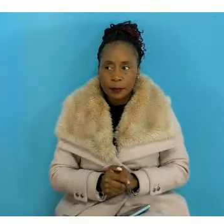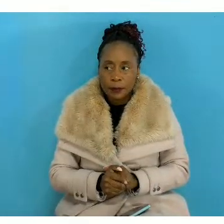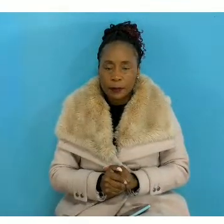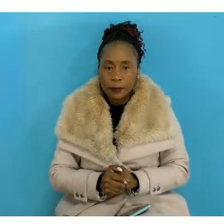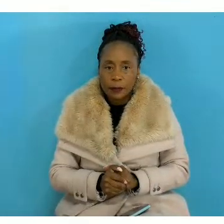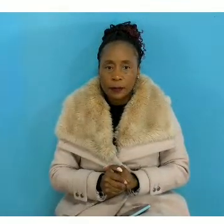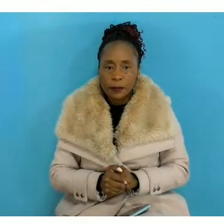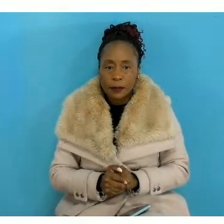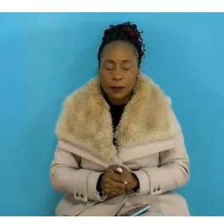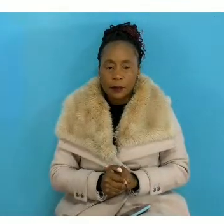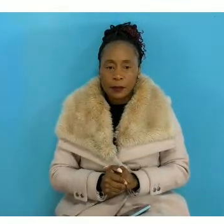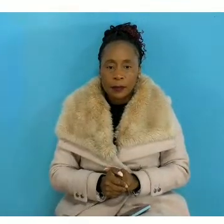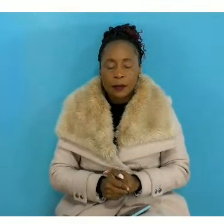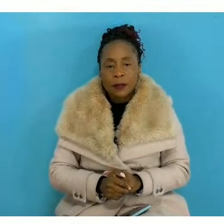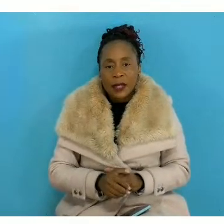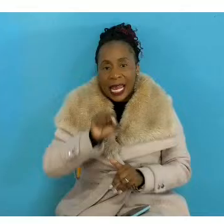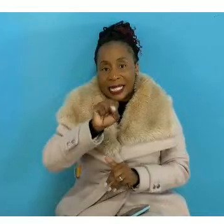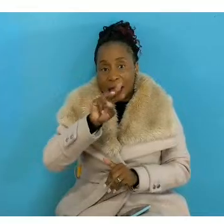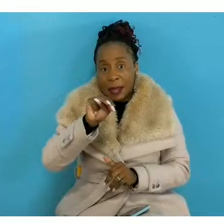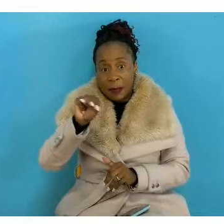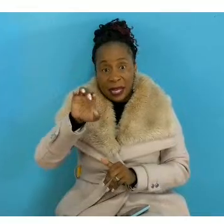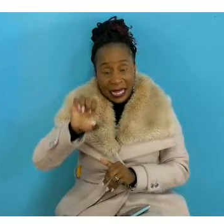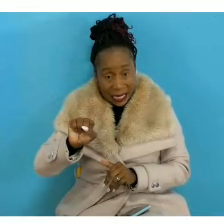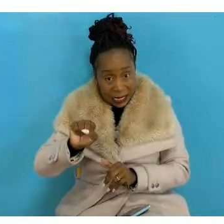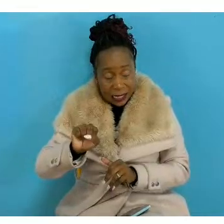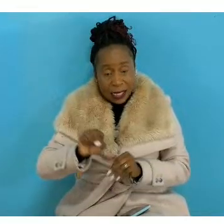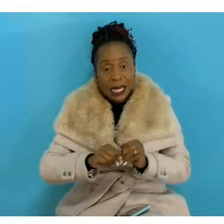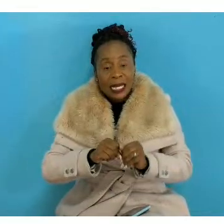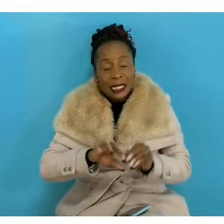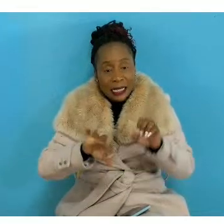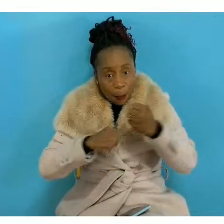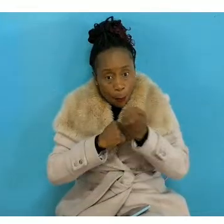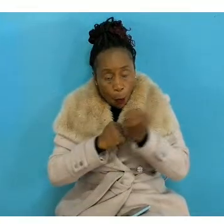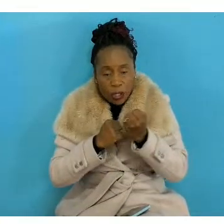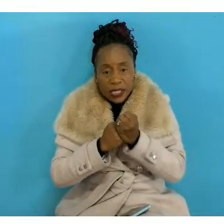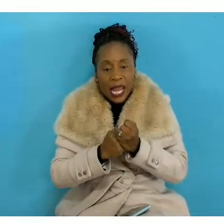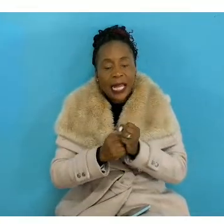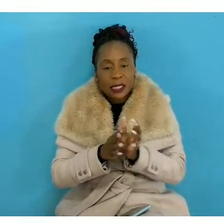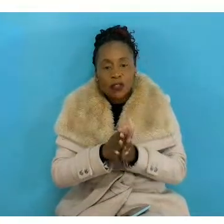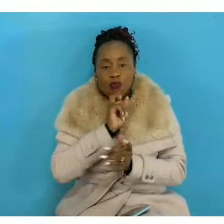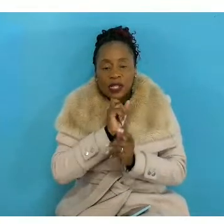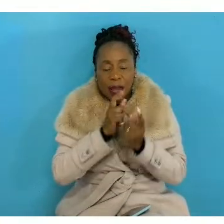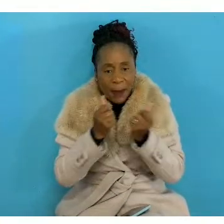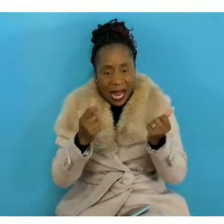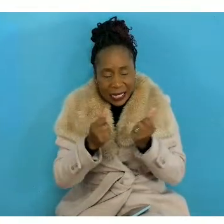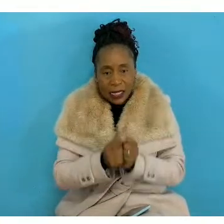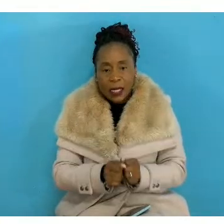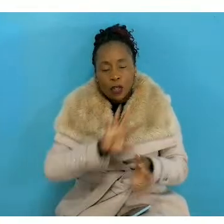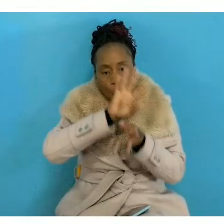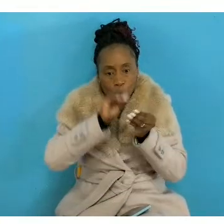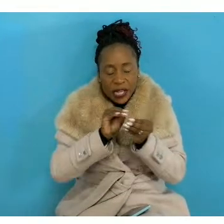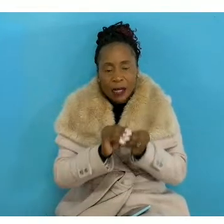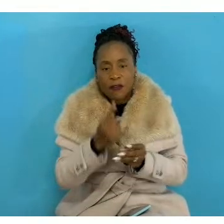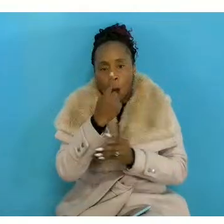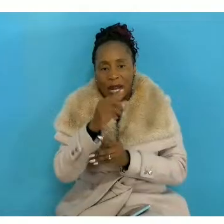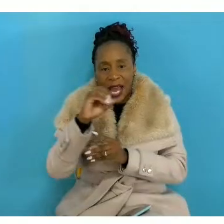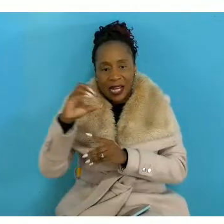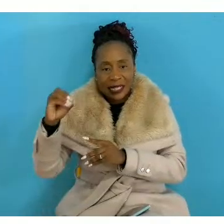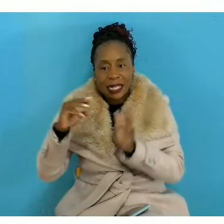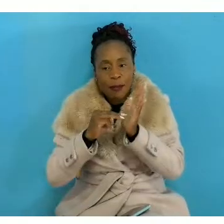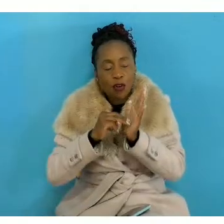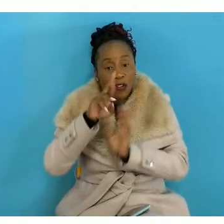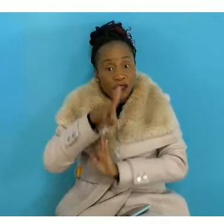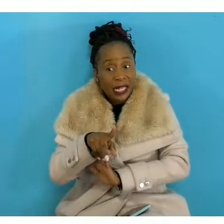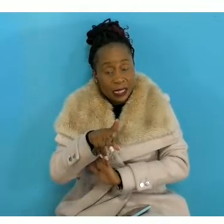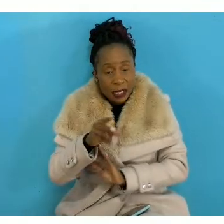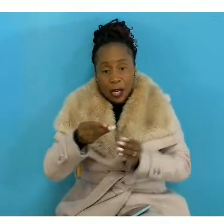JEB SMME support and financial loan spending, a total budget of 100 million has been allocated